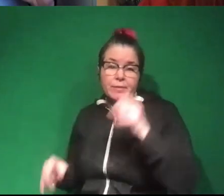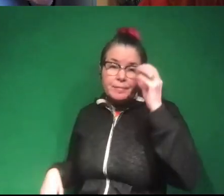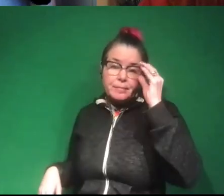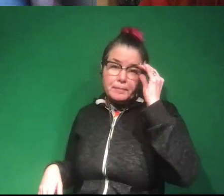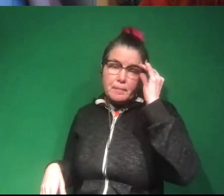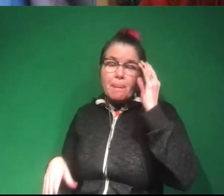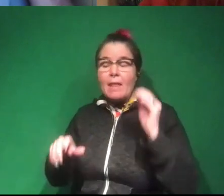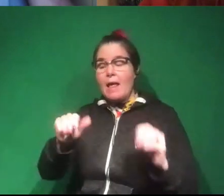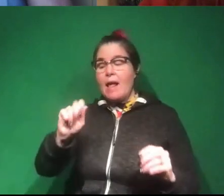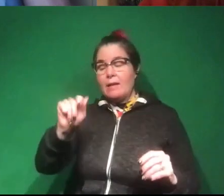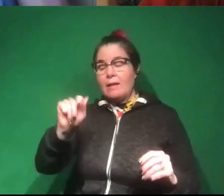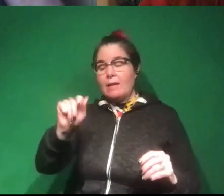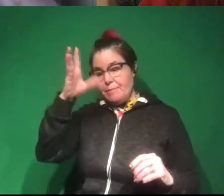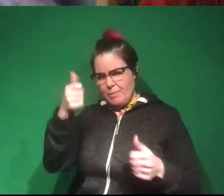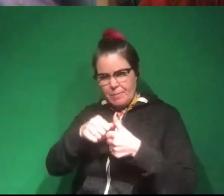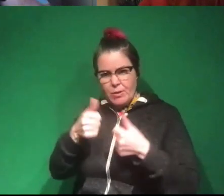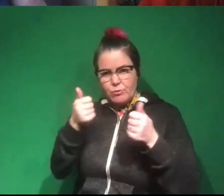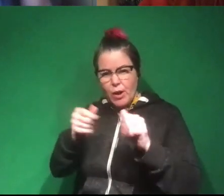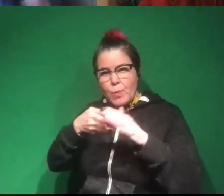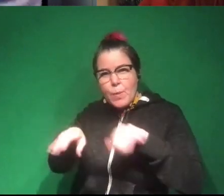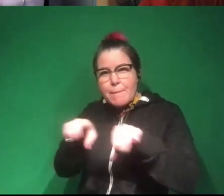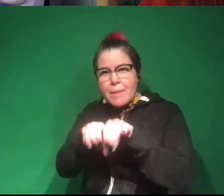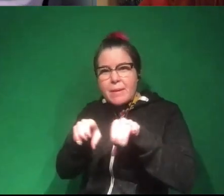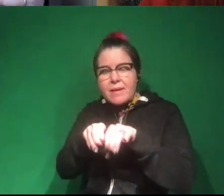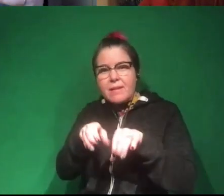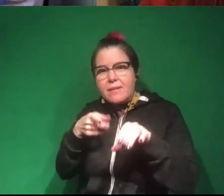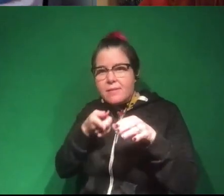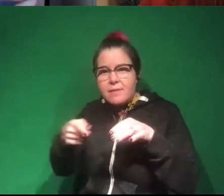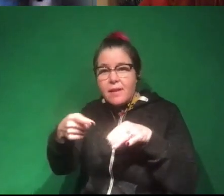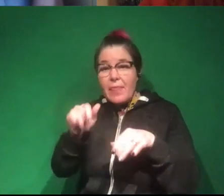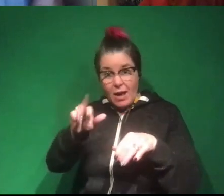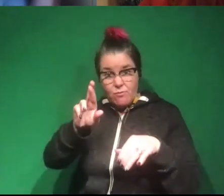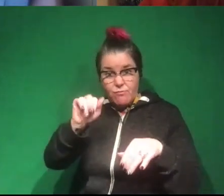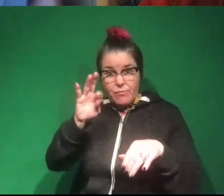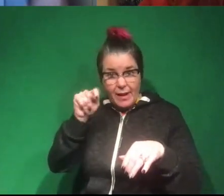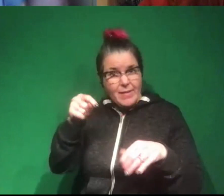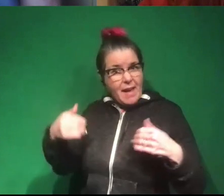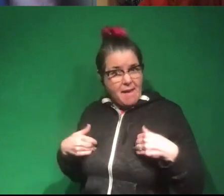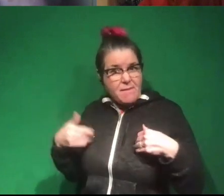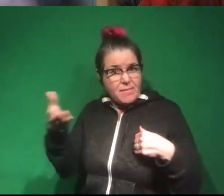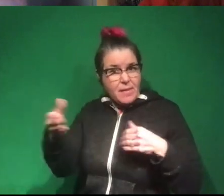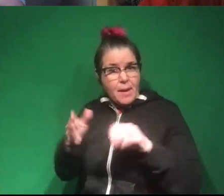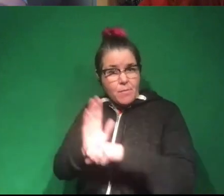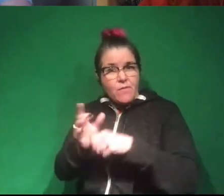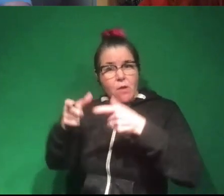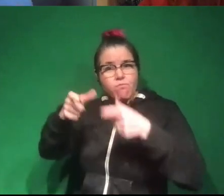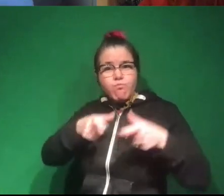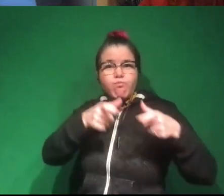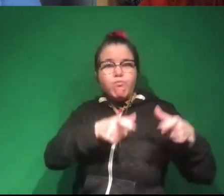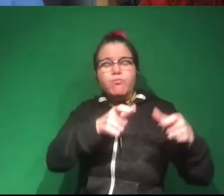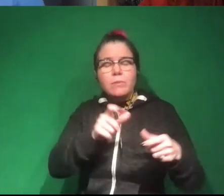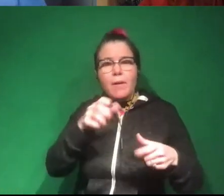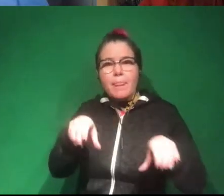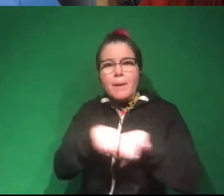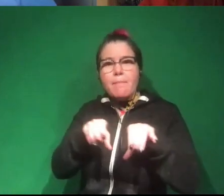in Ant-Man, when they're trying to go through the plumbing, that ant raft that I talk about, there's a raft of ants floating down the pipes and Ant-Man